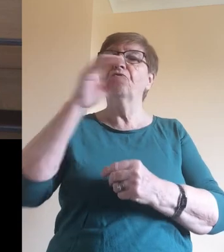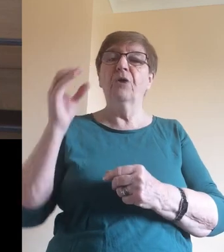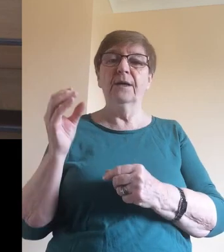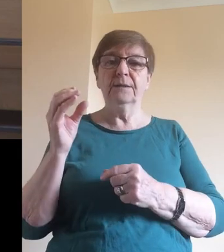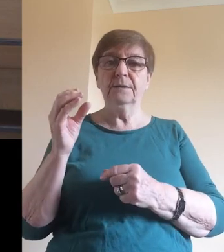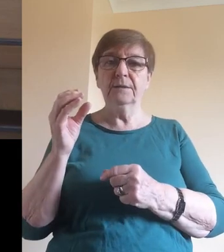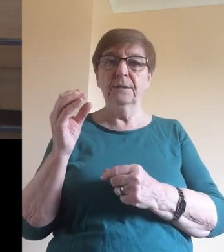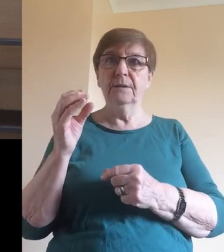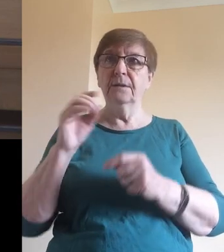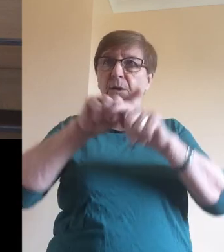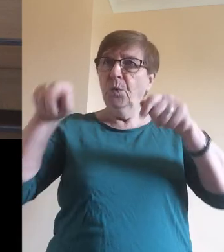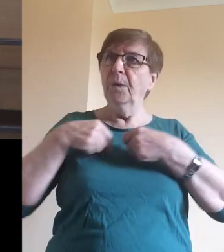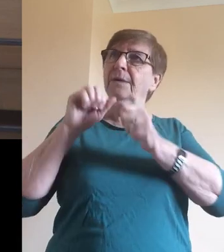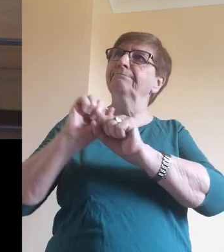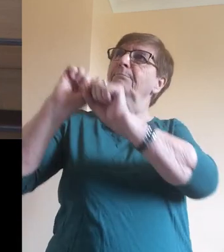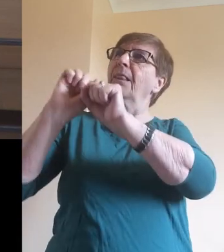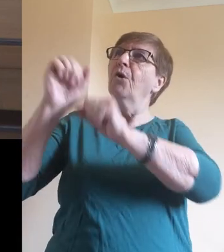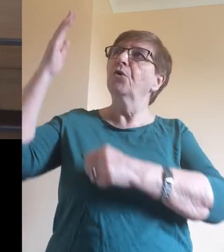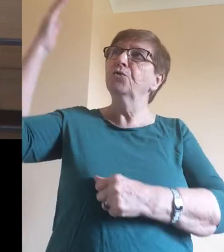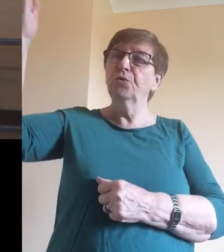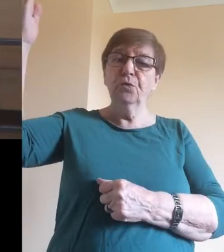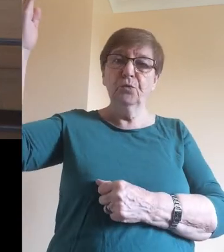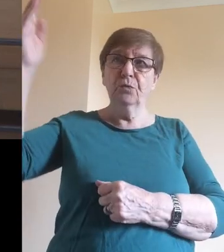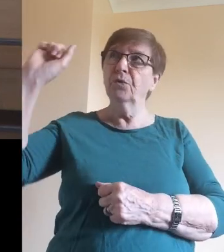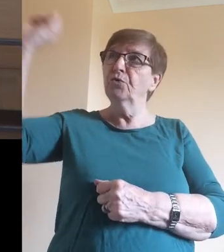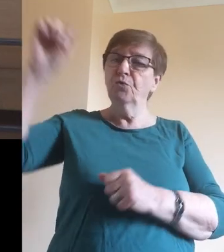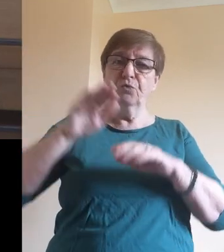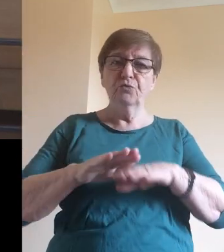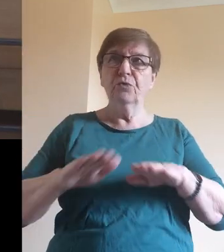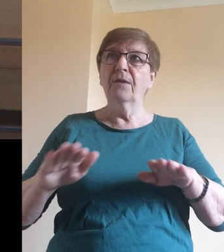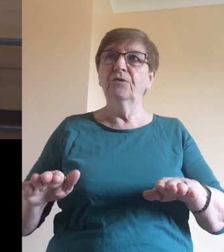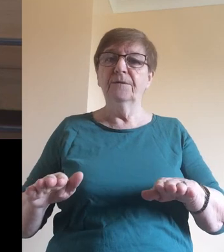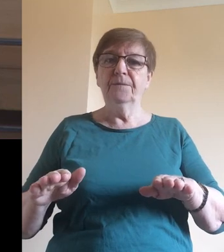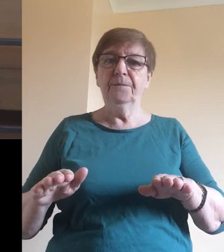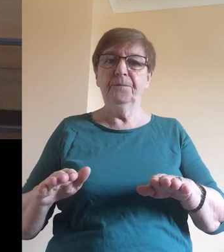for the belonging of being sons and daughters of the living God,